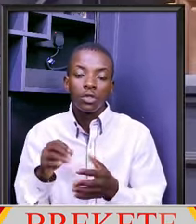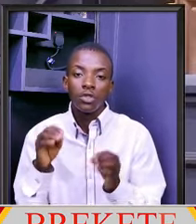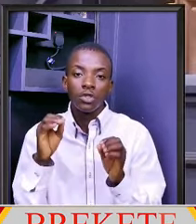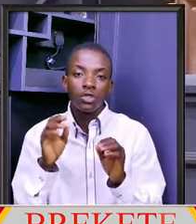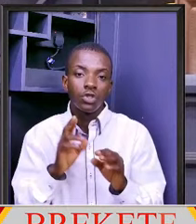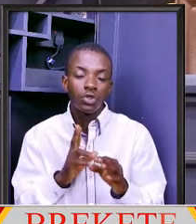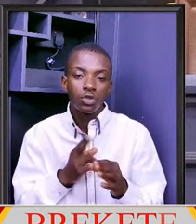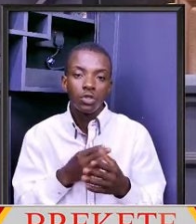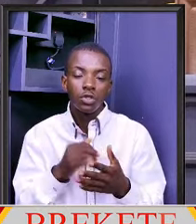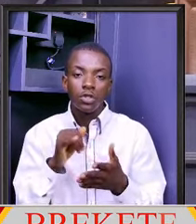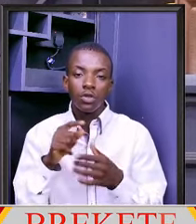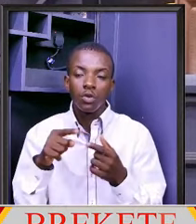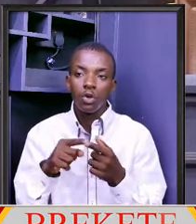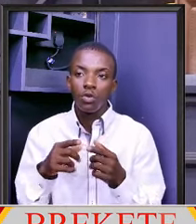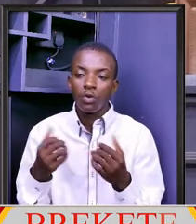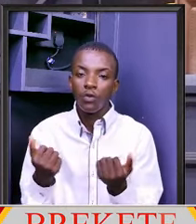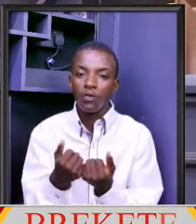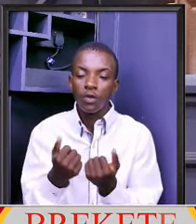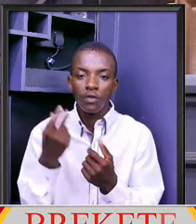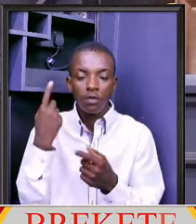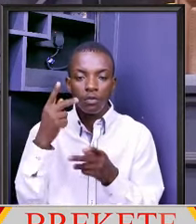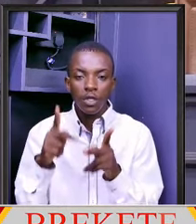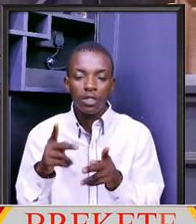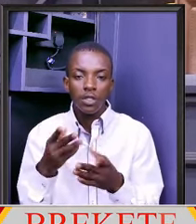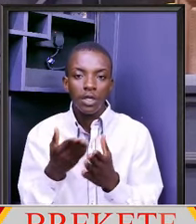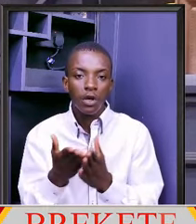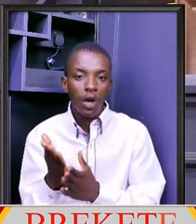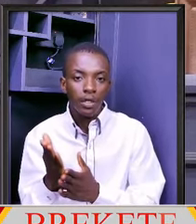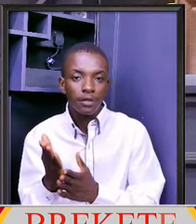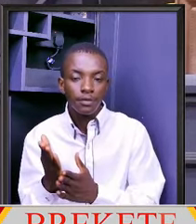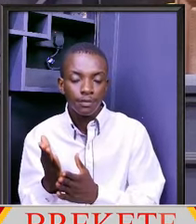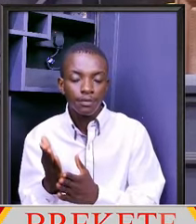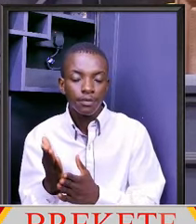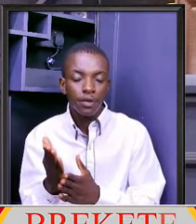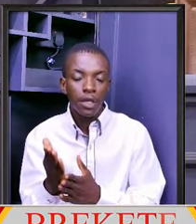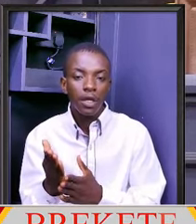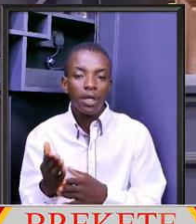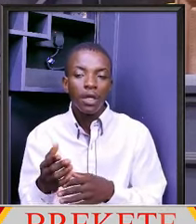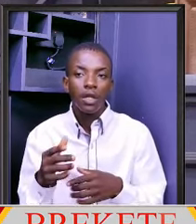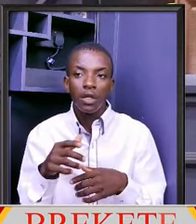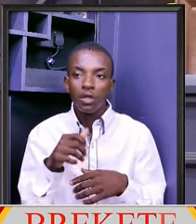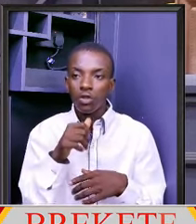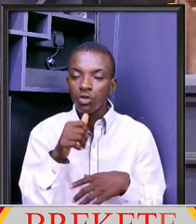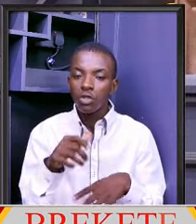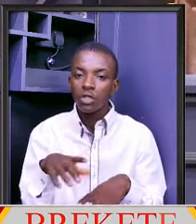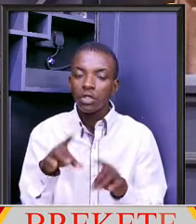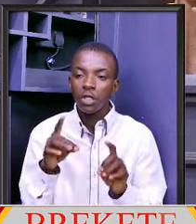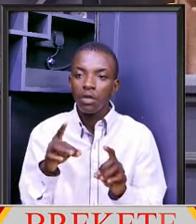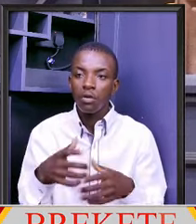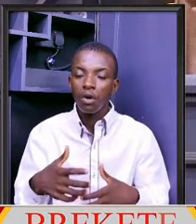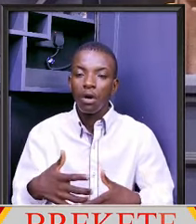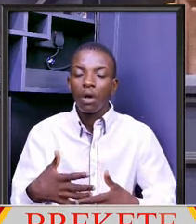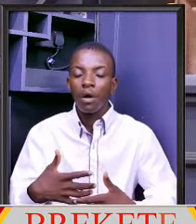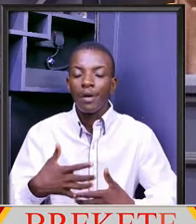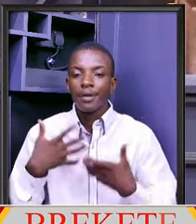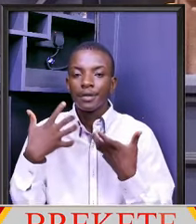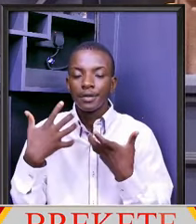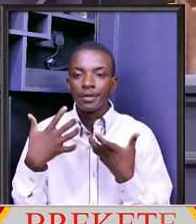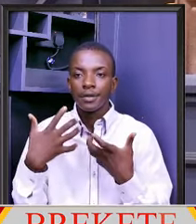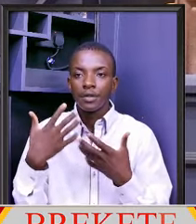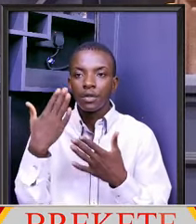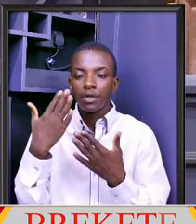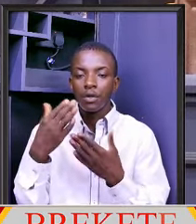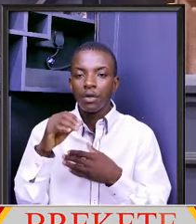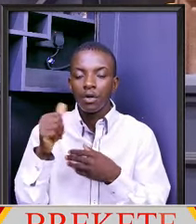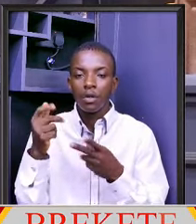teach us, say, when we dey fight for person right, make we not take provocation where the